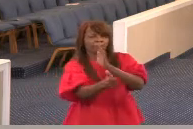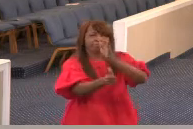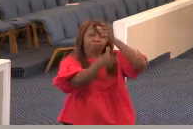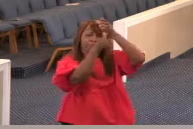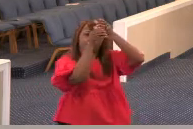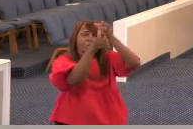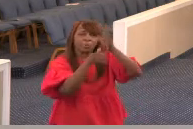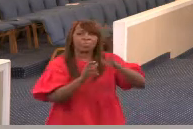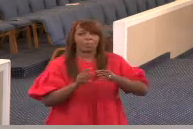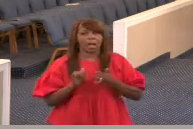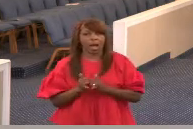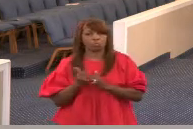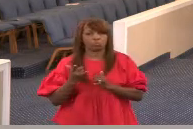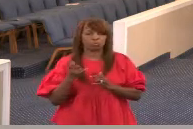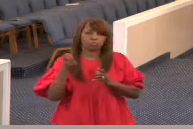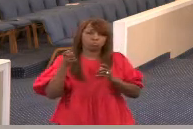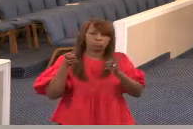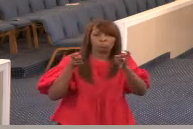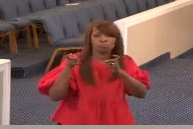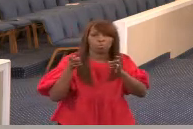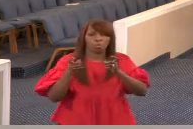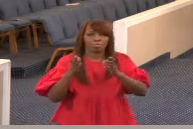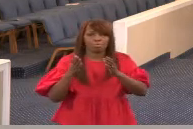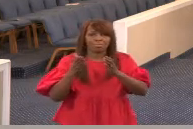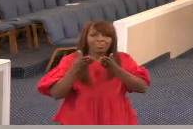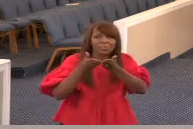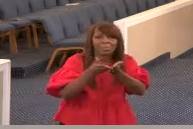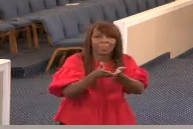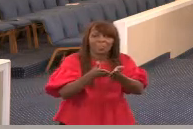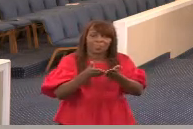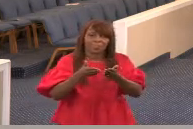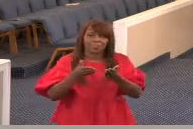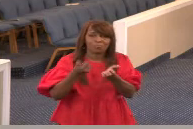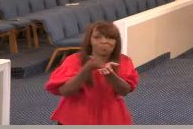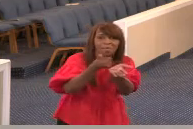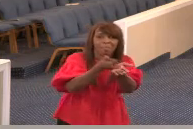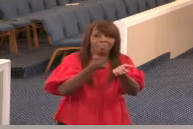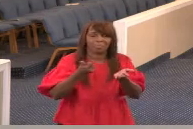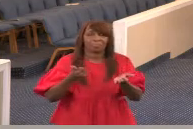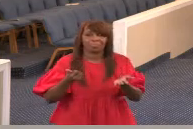terms of reading the signs, what lies ahead.